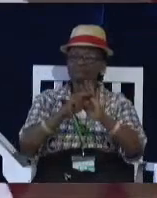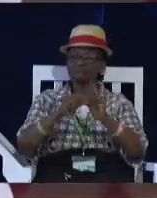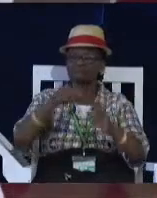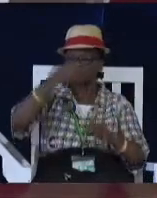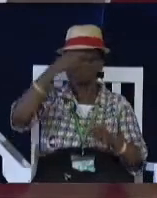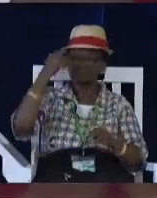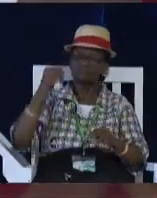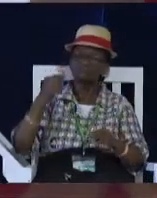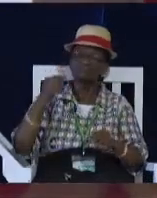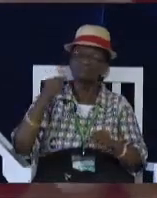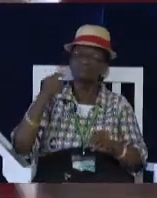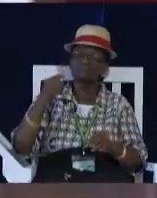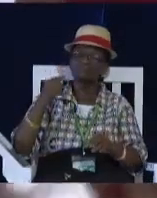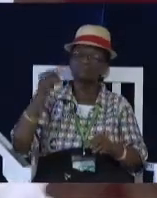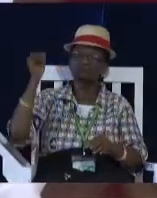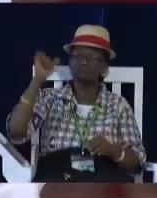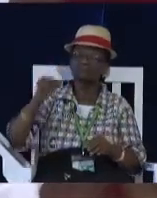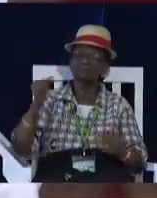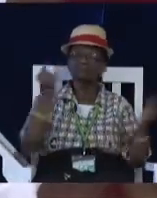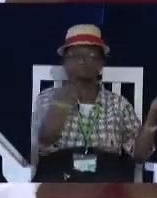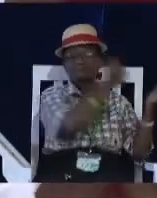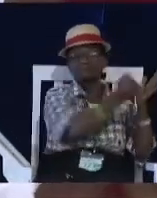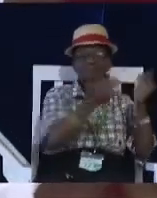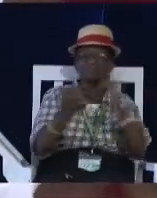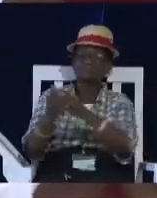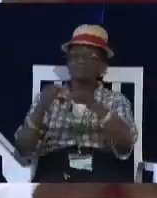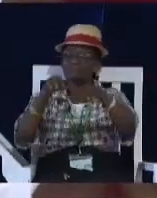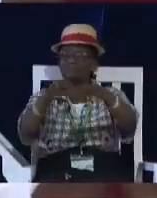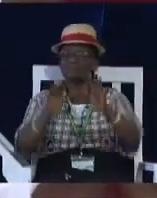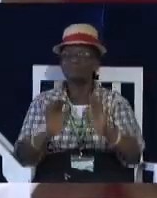because they crucified him,